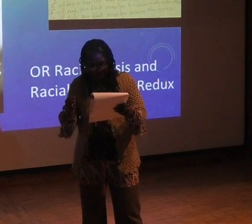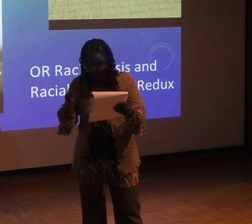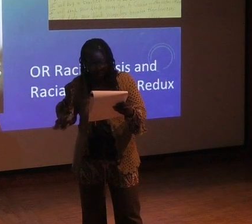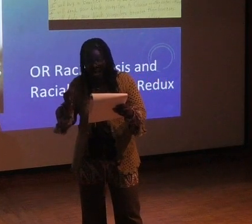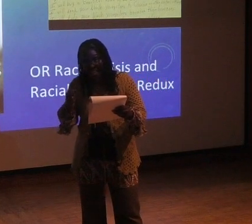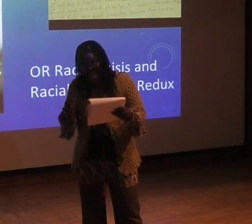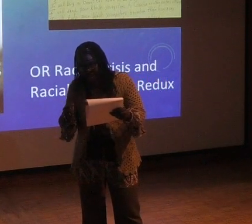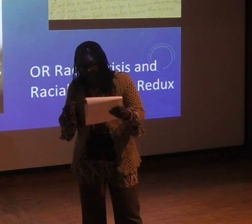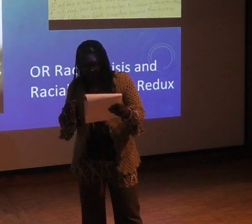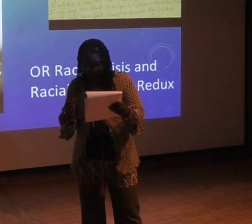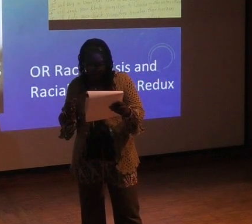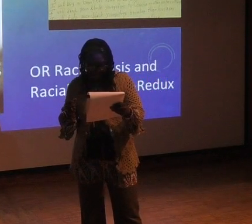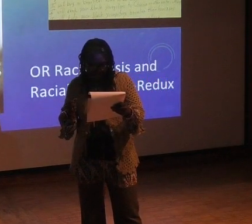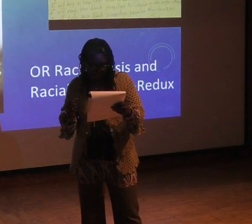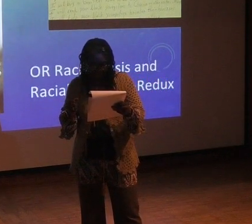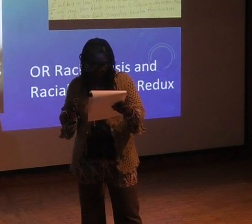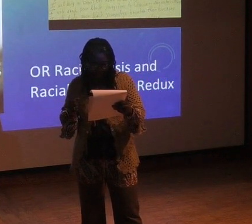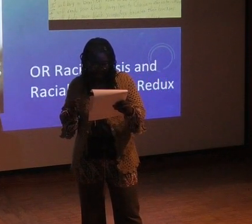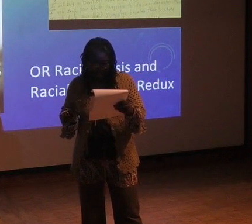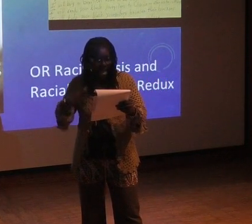handcuffed by the haters,